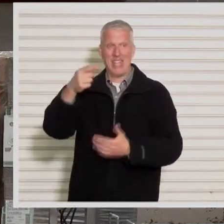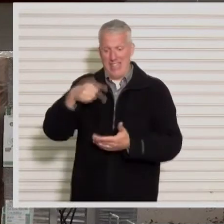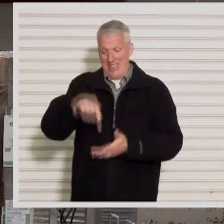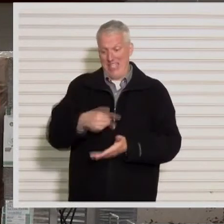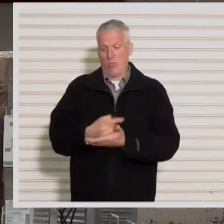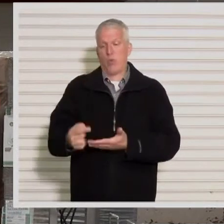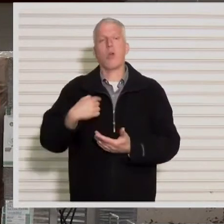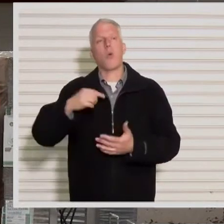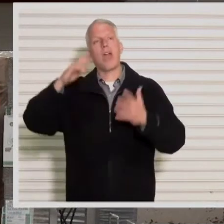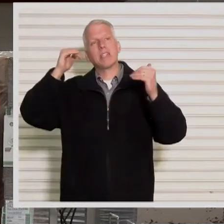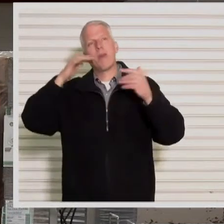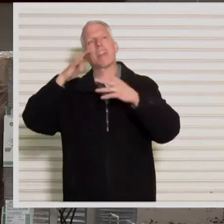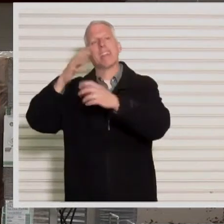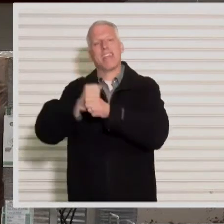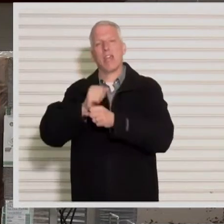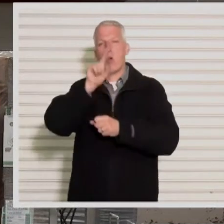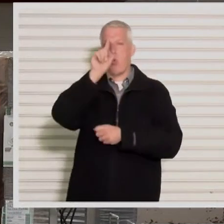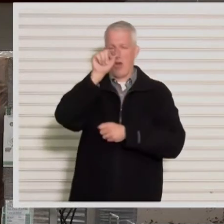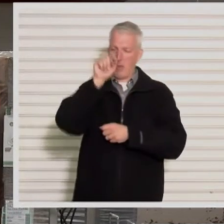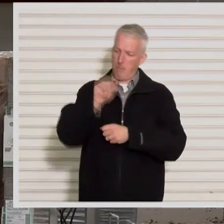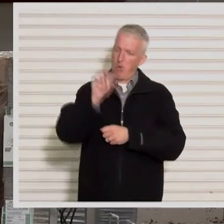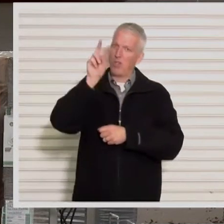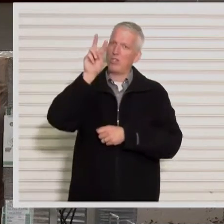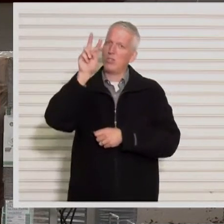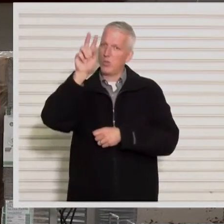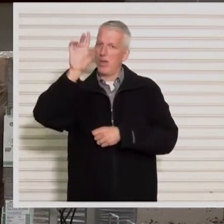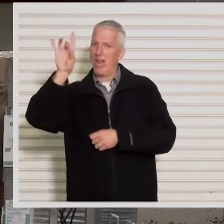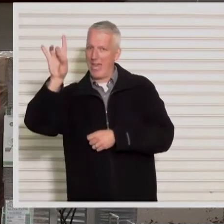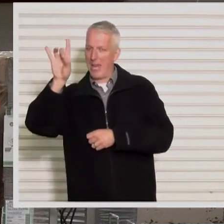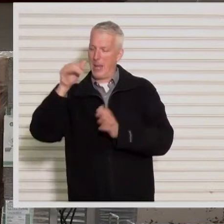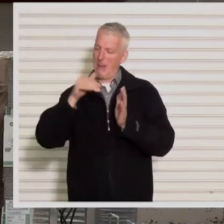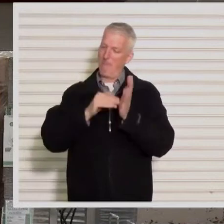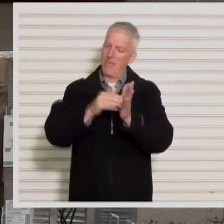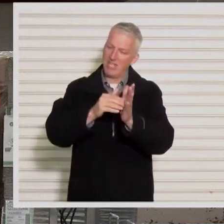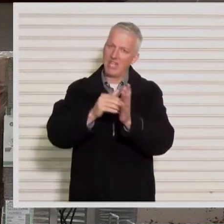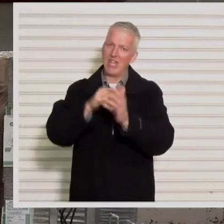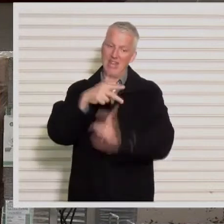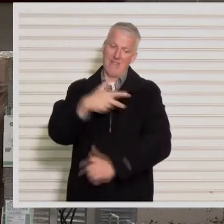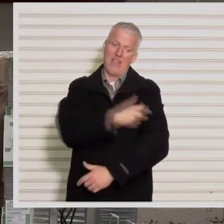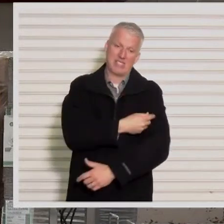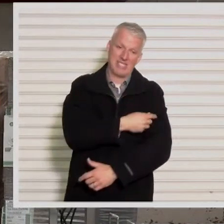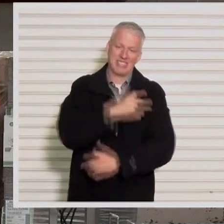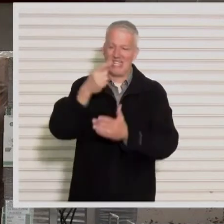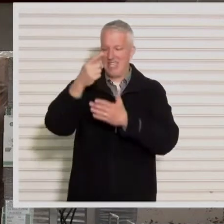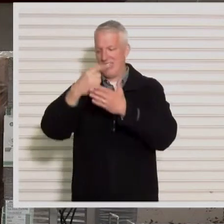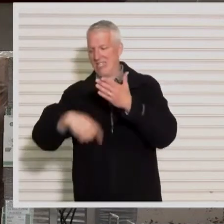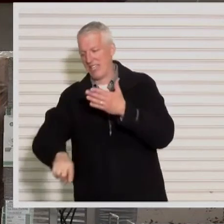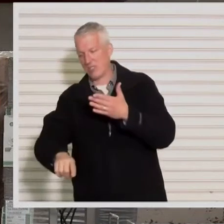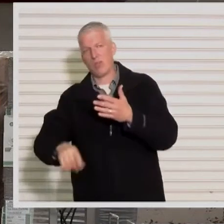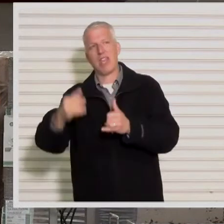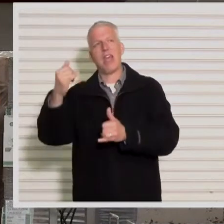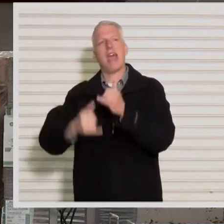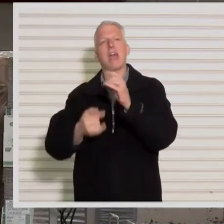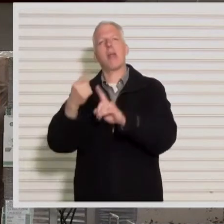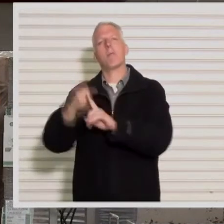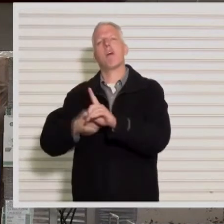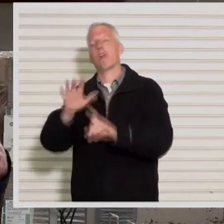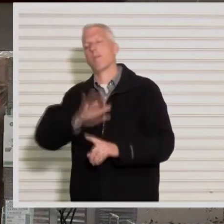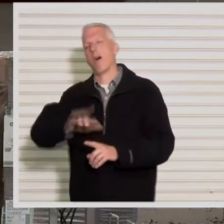we anticipate receiving 1.28 million doses of vaccine. Next week, end of the month,